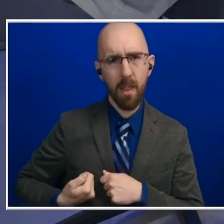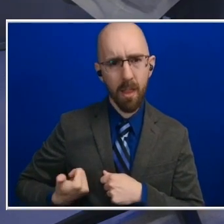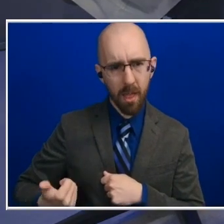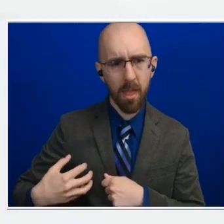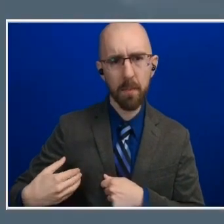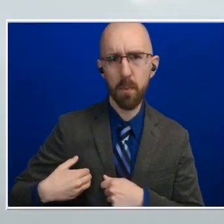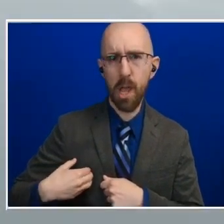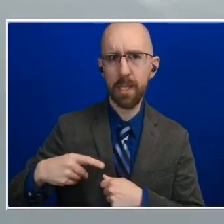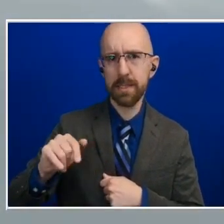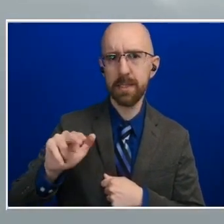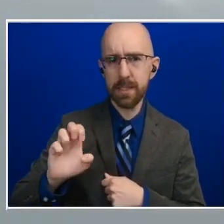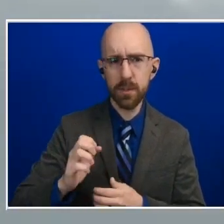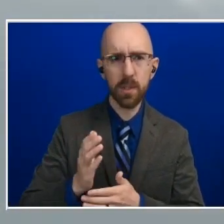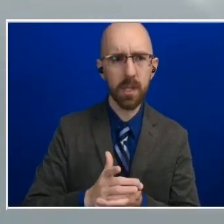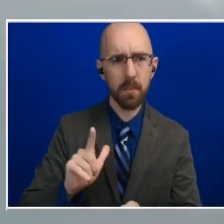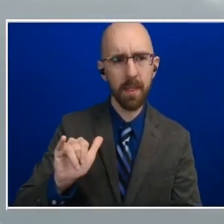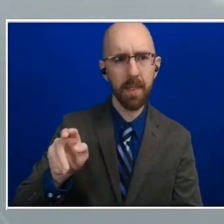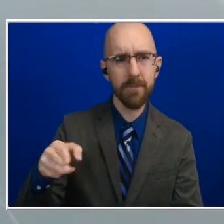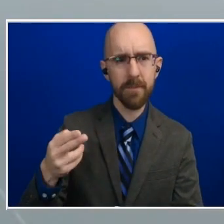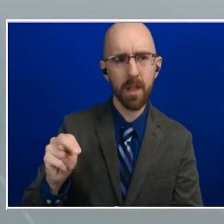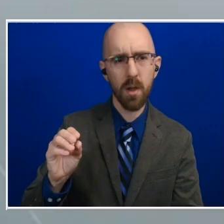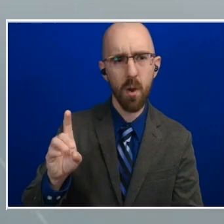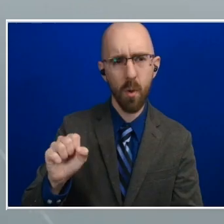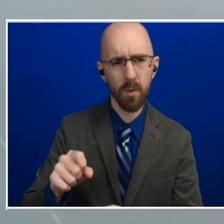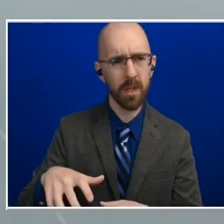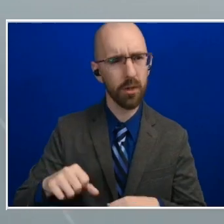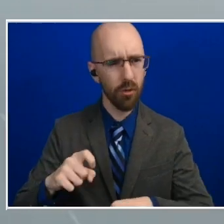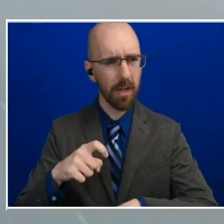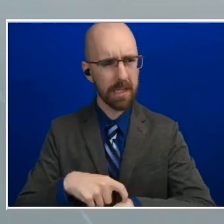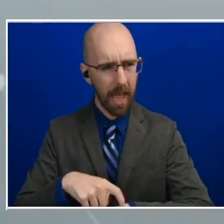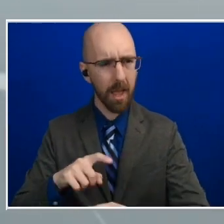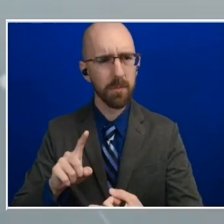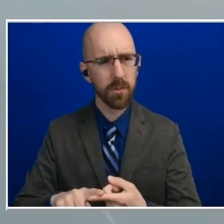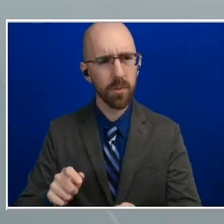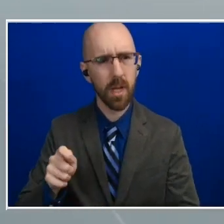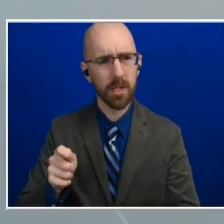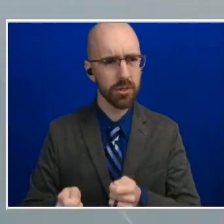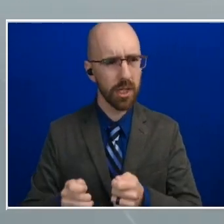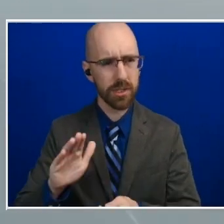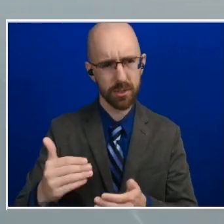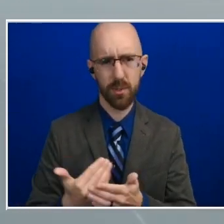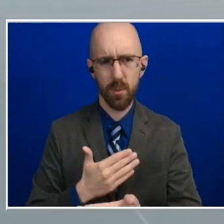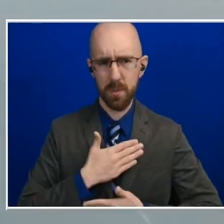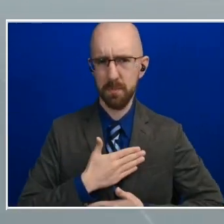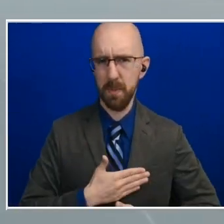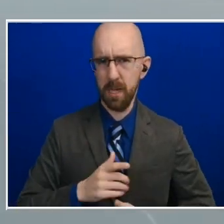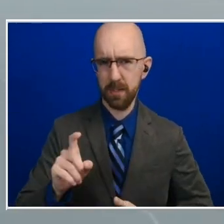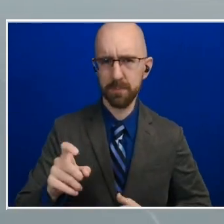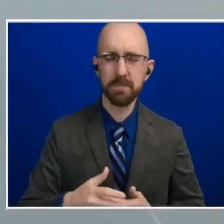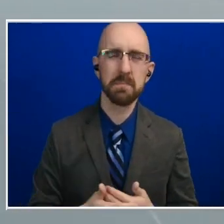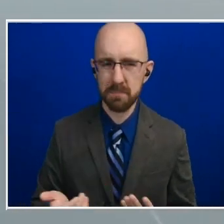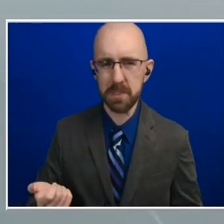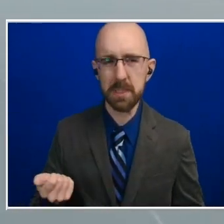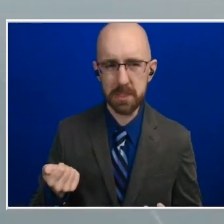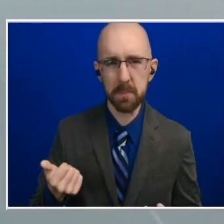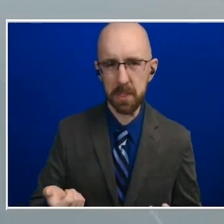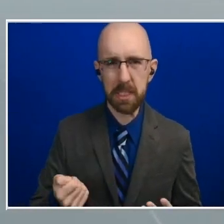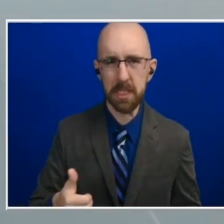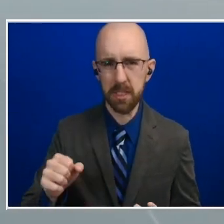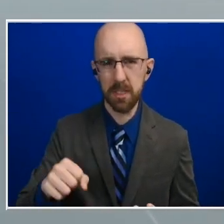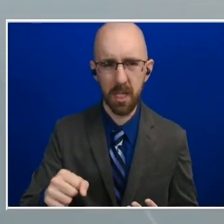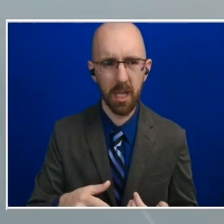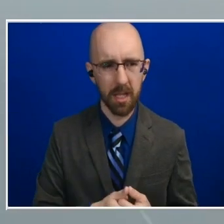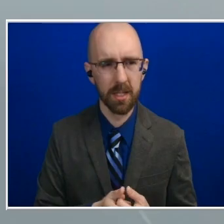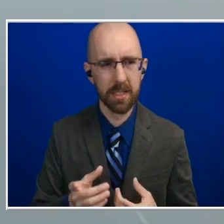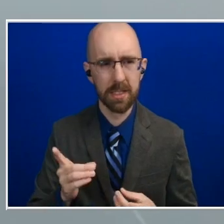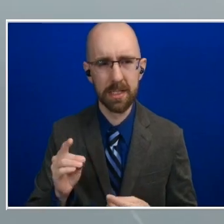lymph nodes. Did it take time to adjust to your new body? A little bit. We did the whole deep